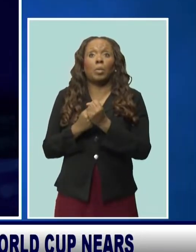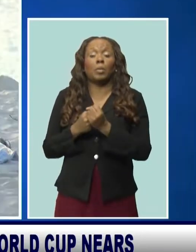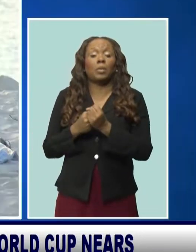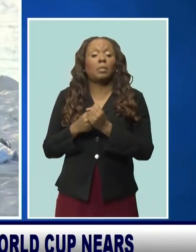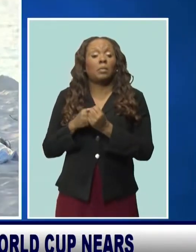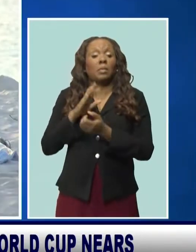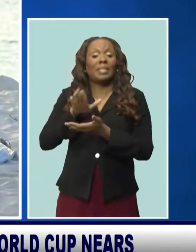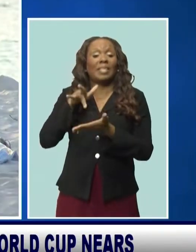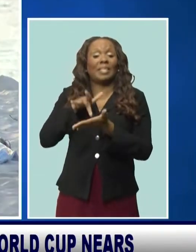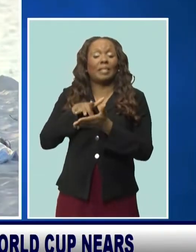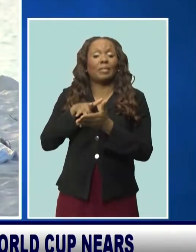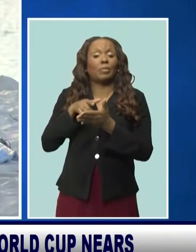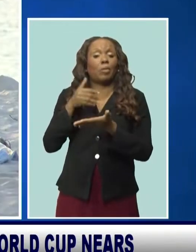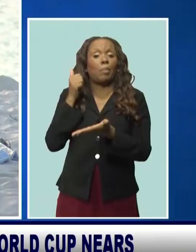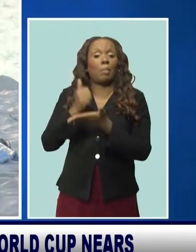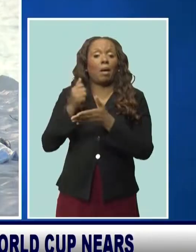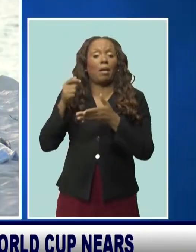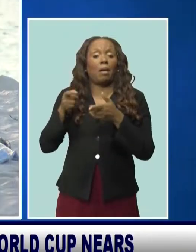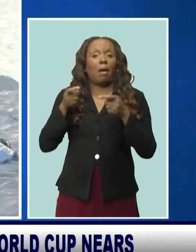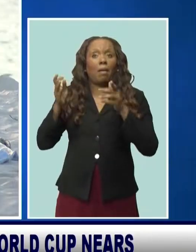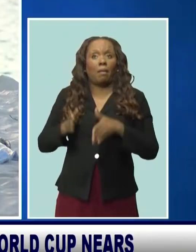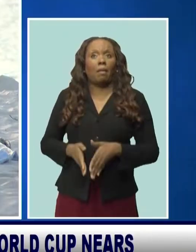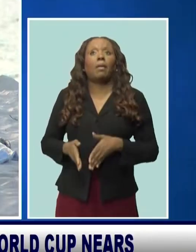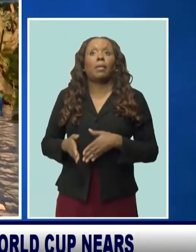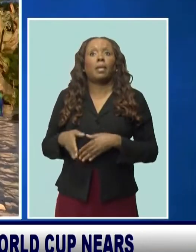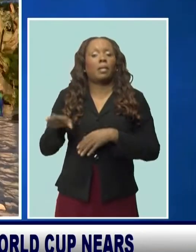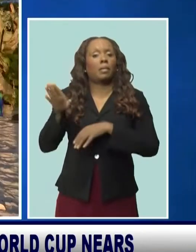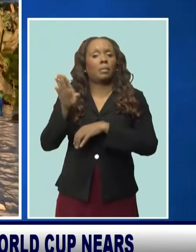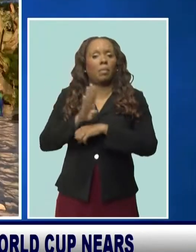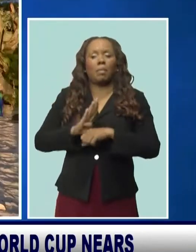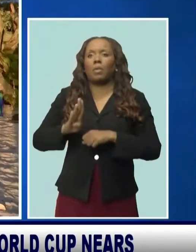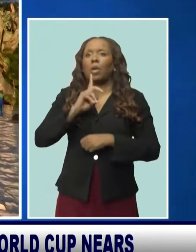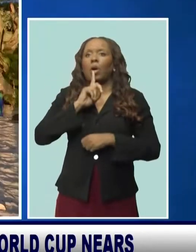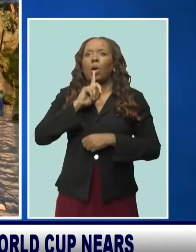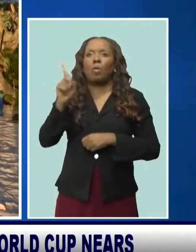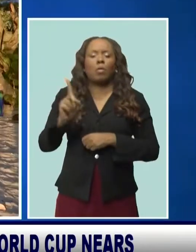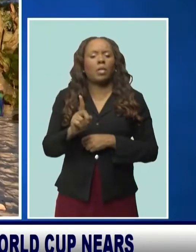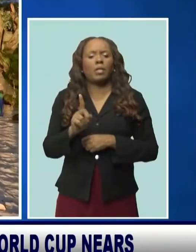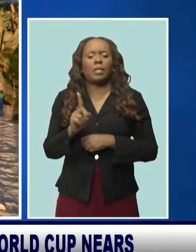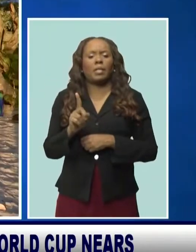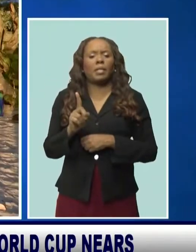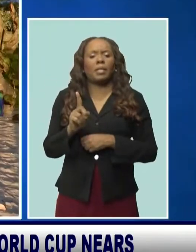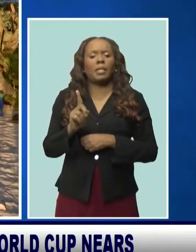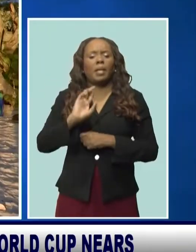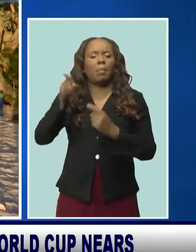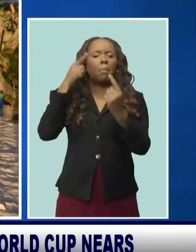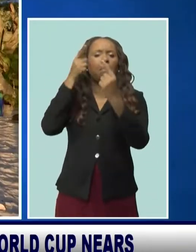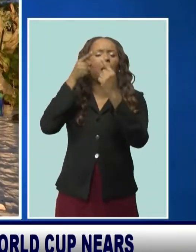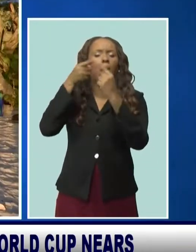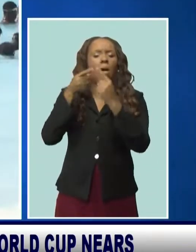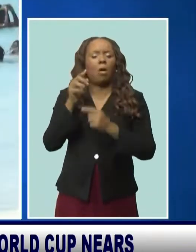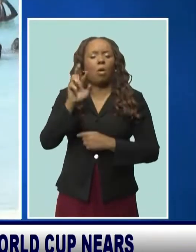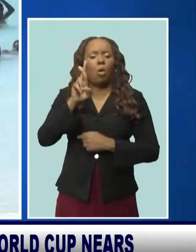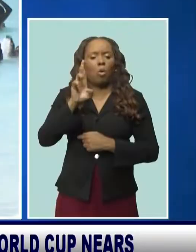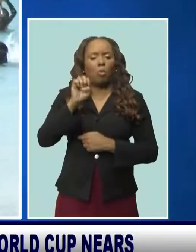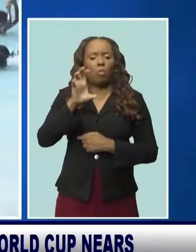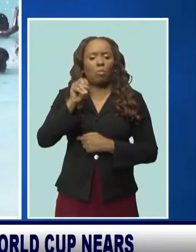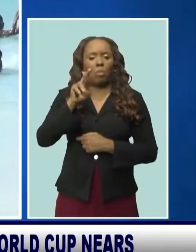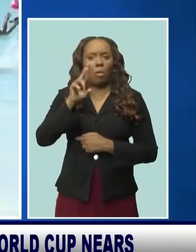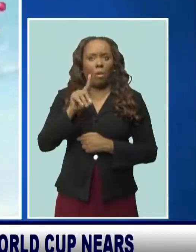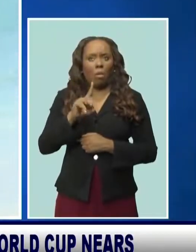report that Barbados set a record for long-stay visitor arrivals with a 14.8% increase,